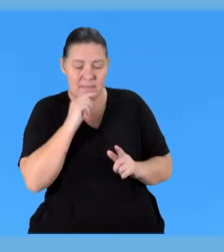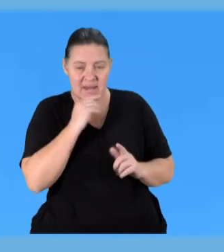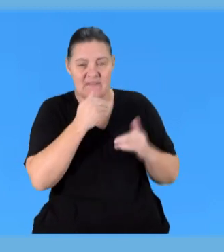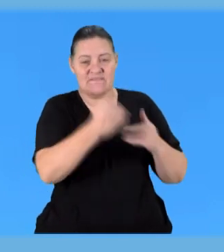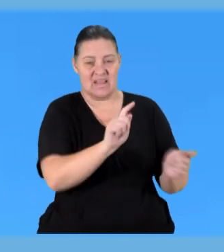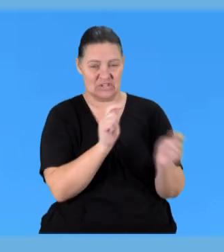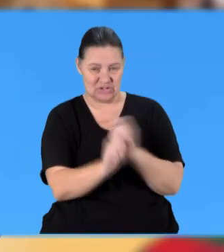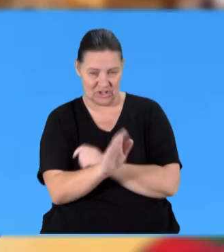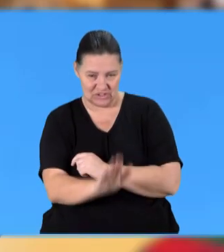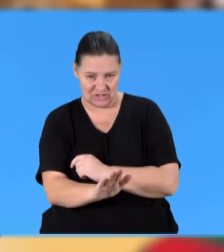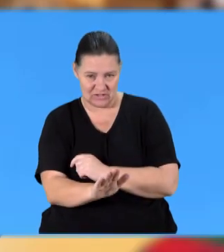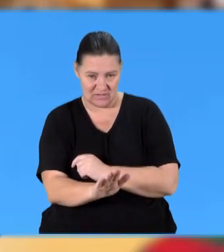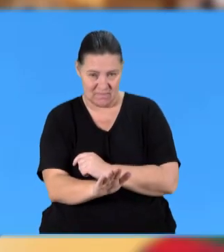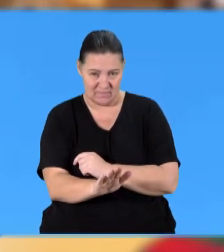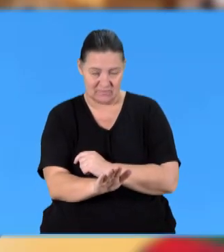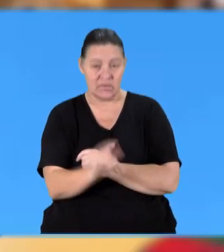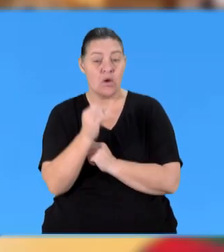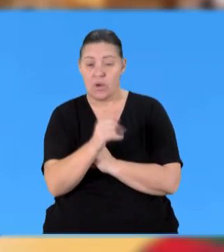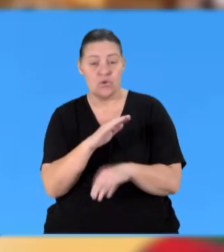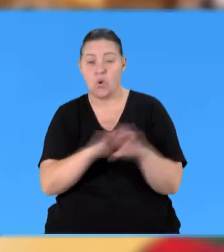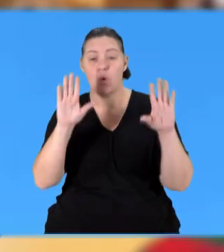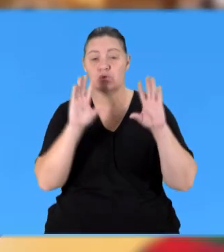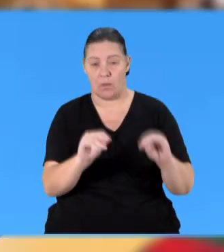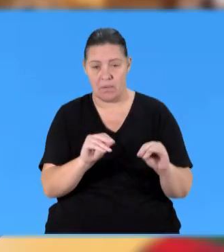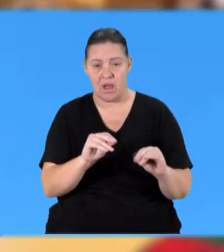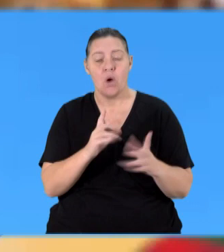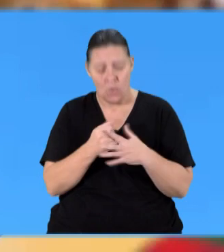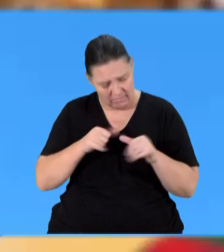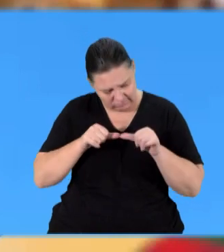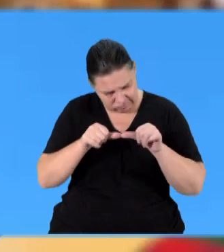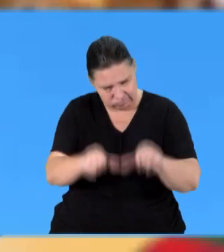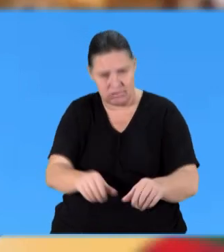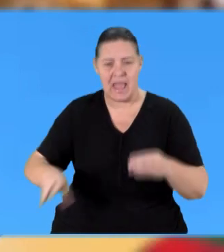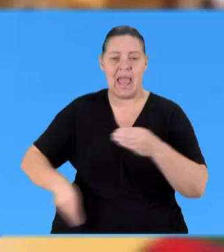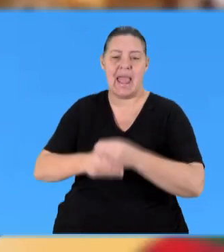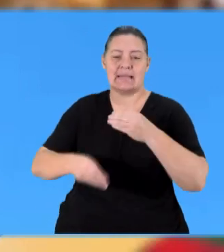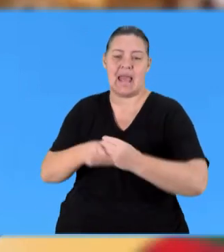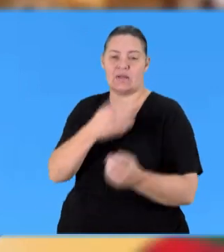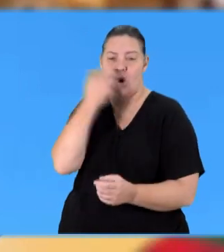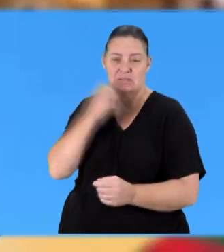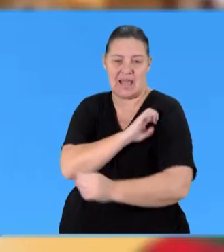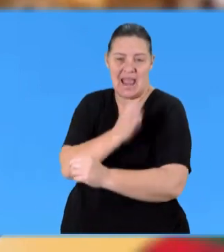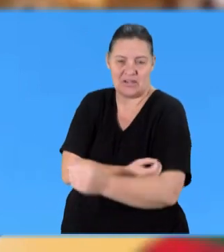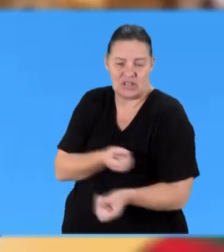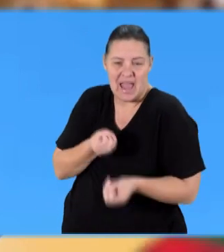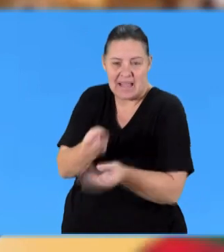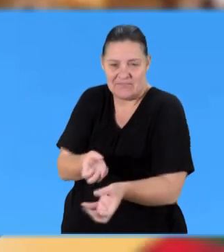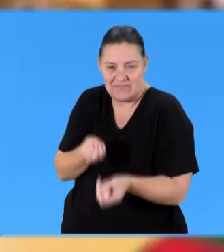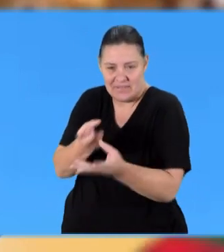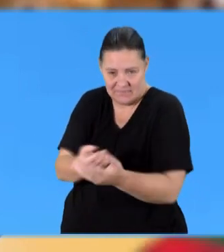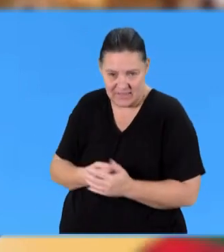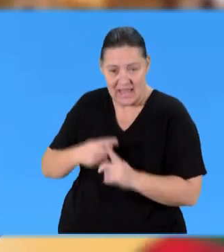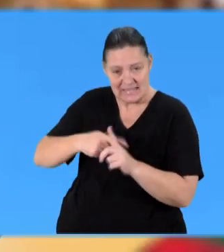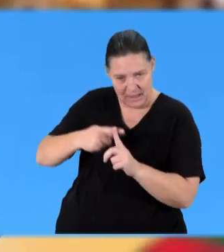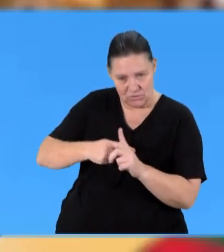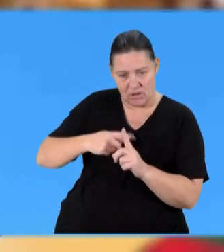Now remember that we do not stop adding the heat. We do not stop adding the energy. We do not stop increasing the temperature.